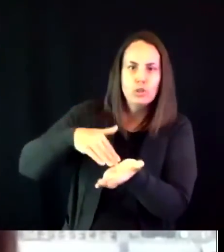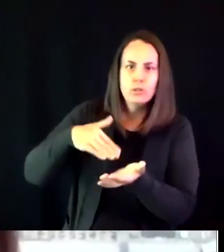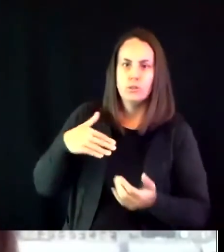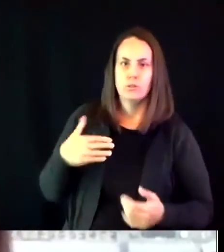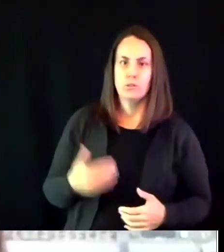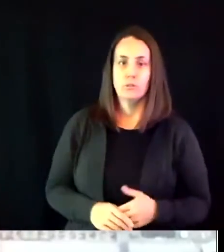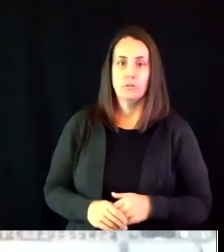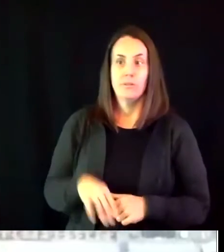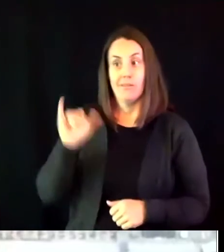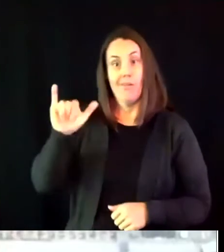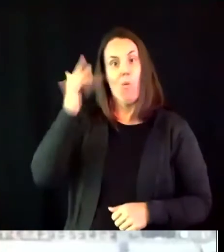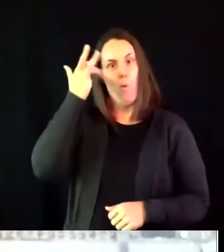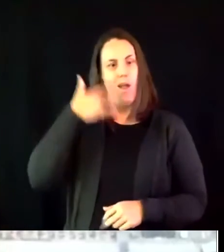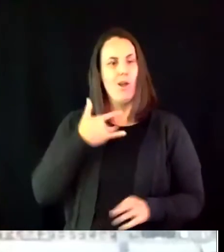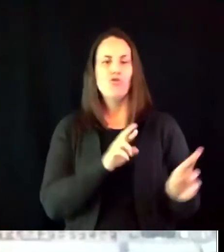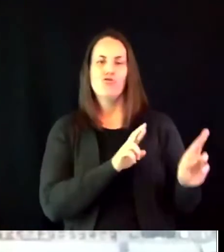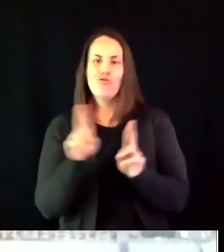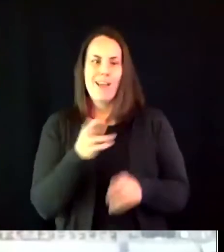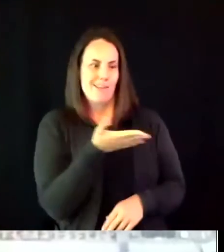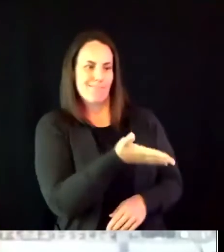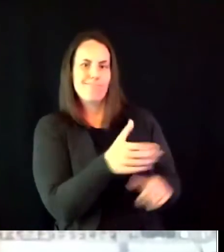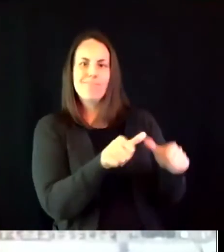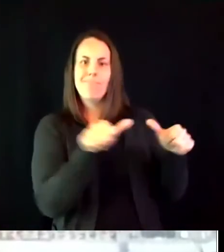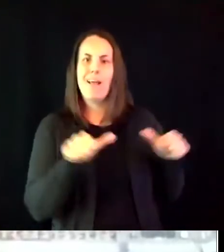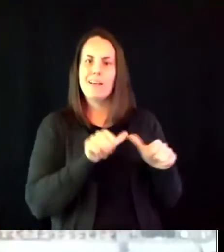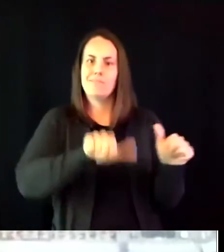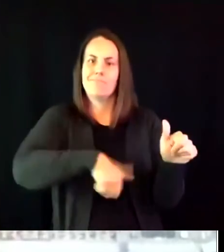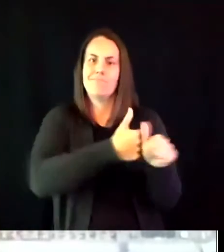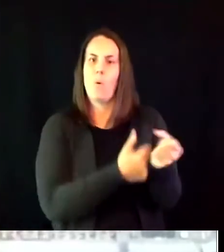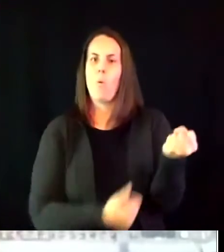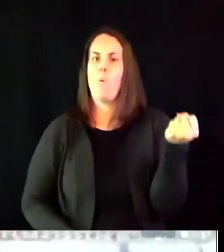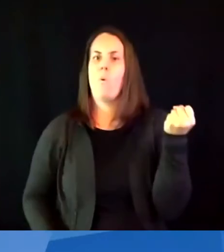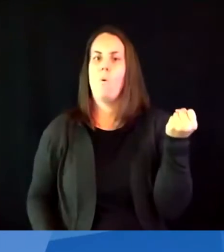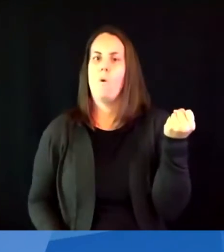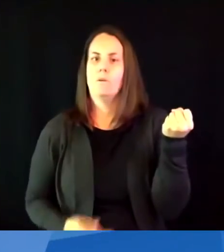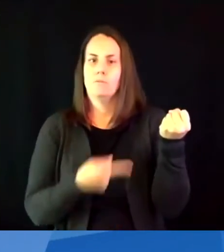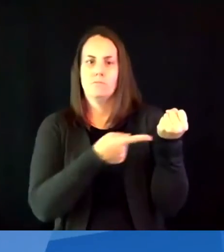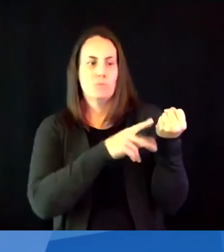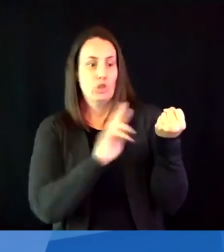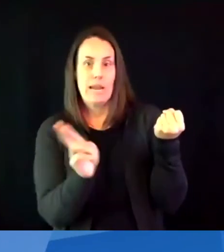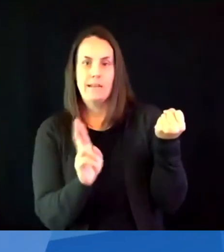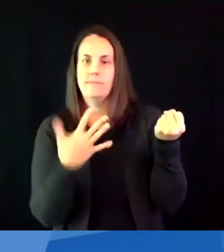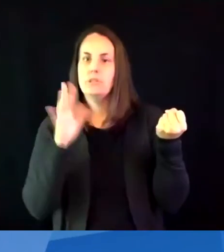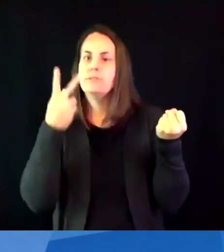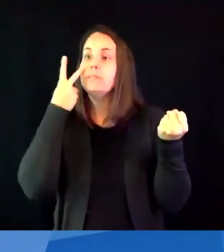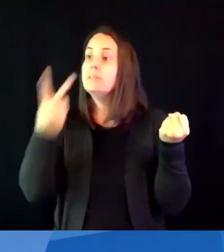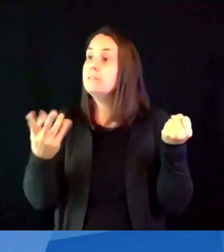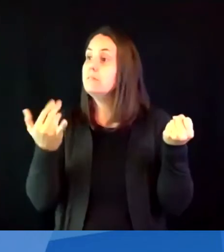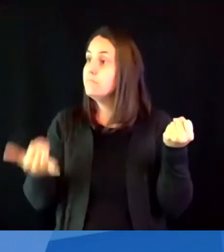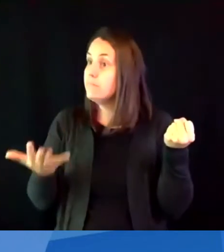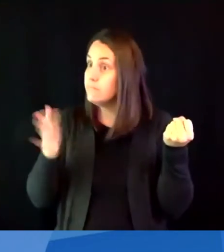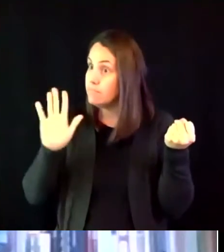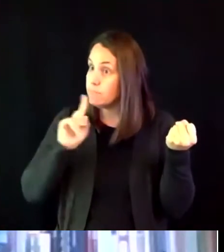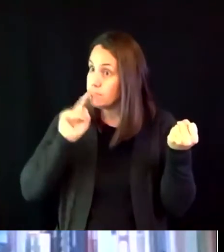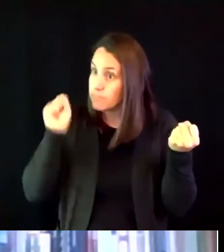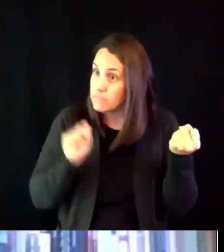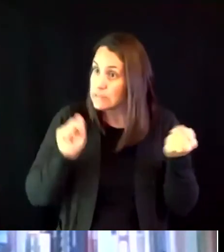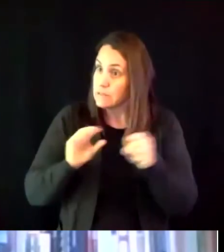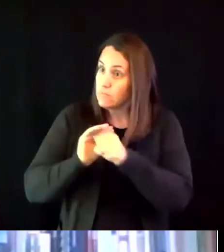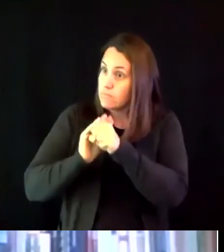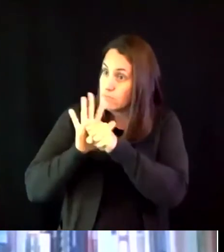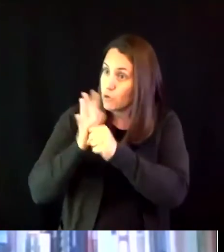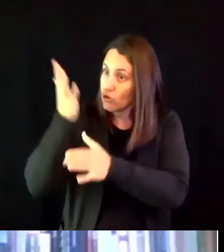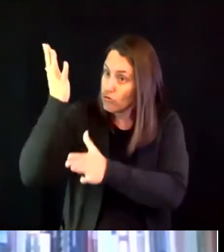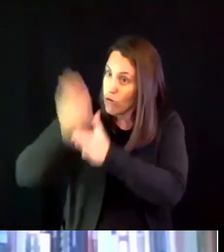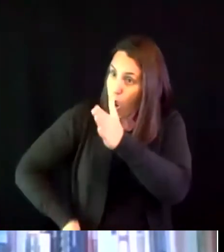is evidence that the pandemic has passed. And so I would just add to